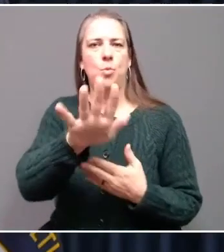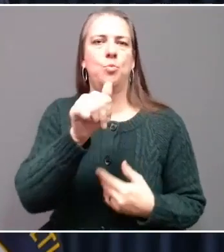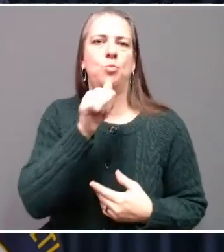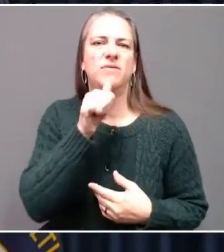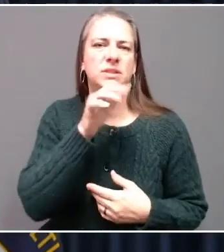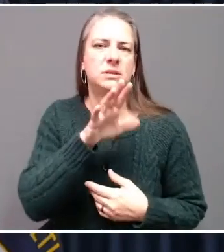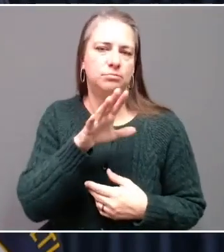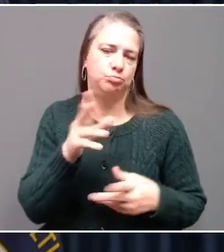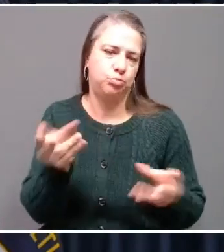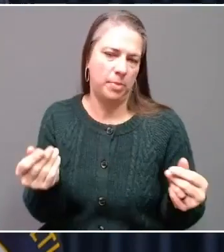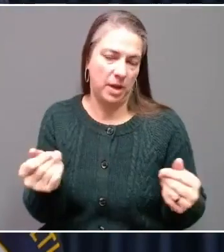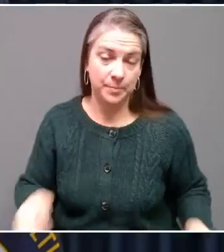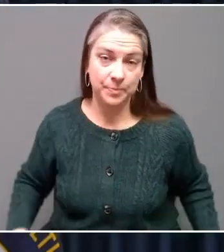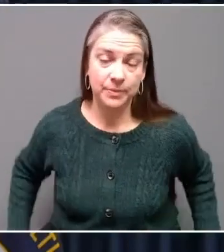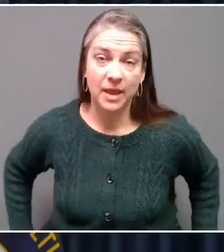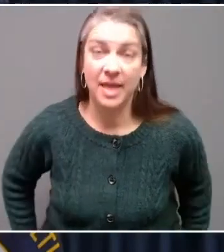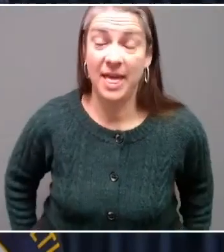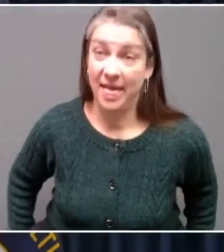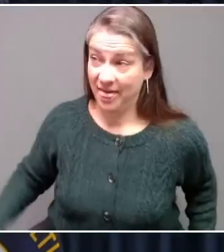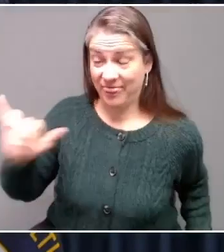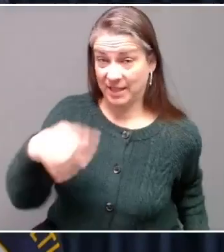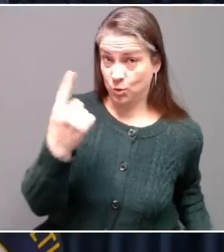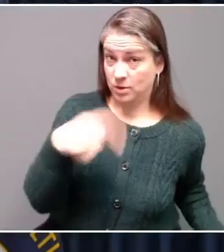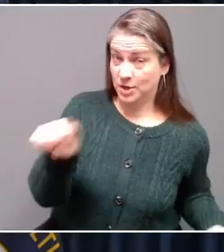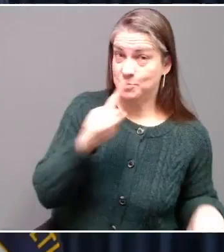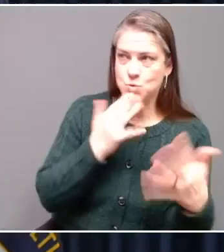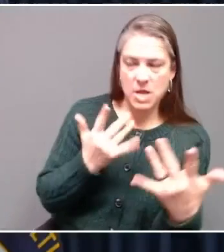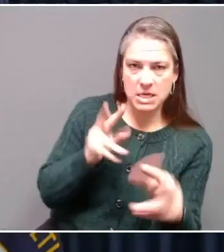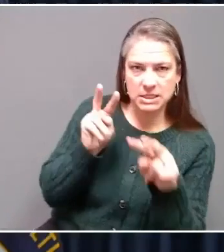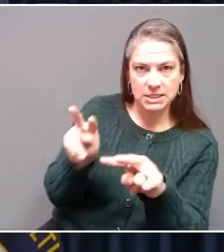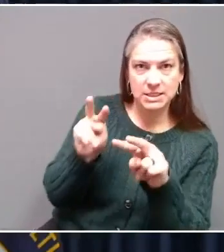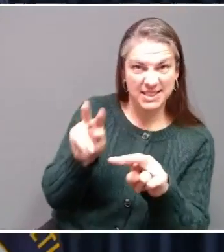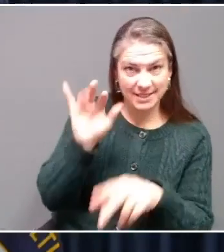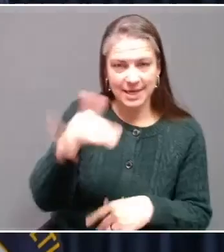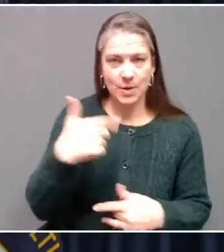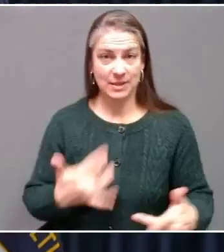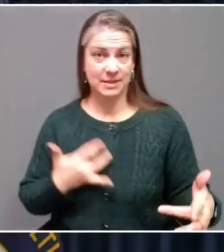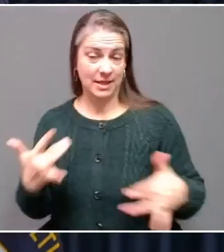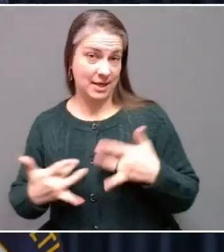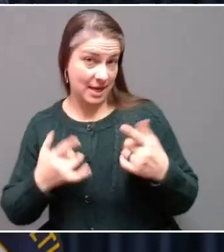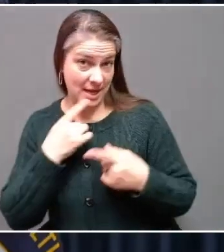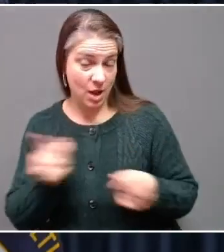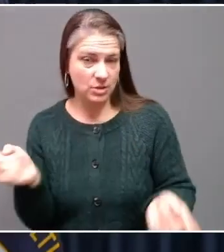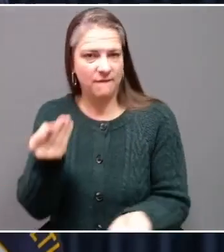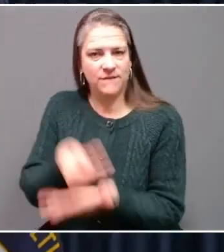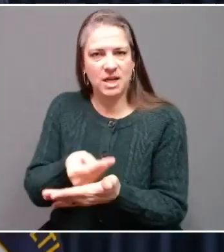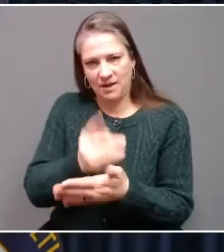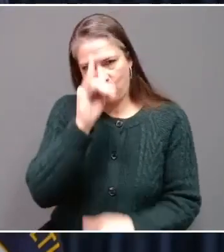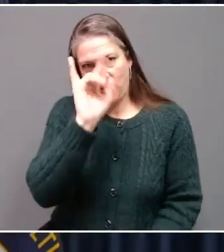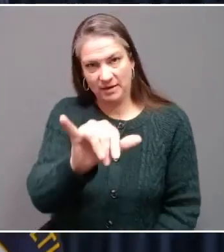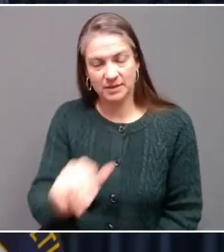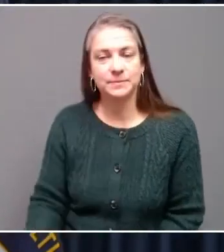step, one that people have been waiting for, and we're excited to announce the funding for it today. The